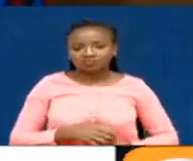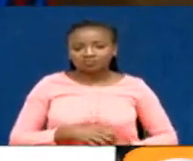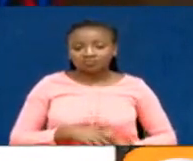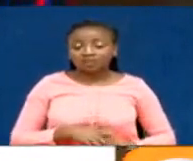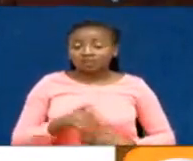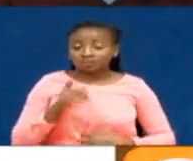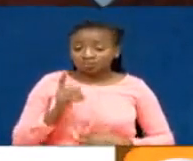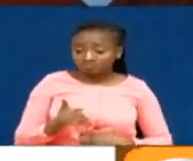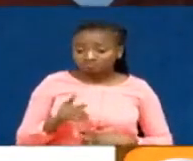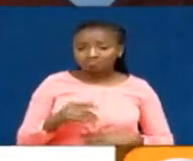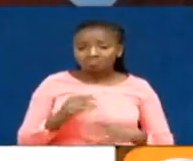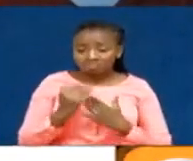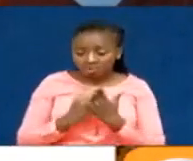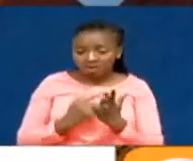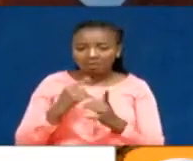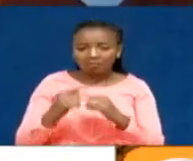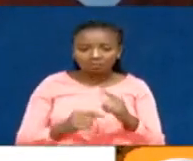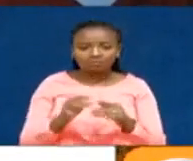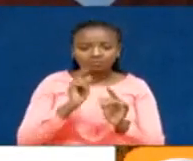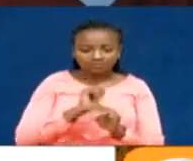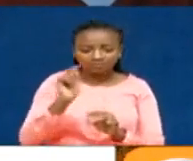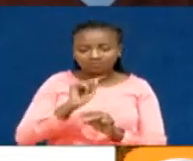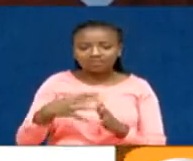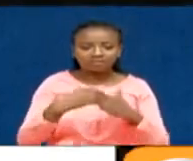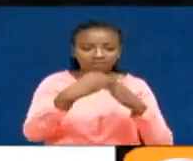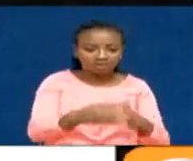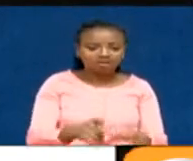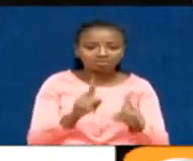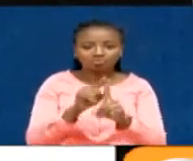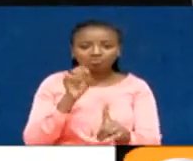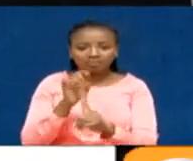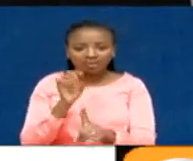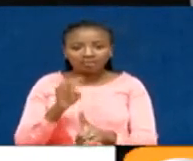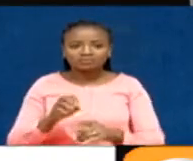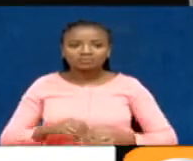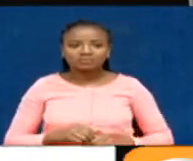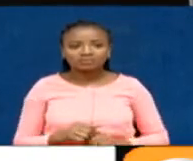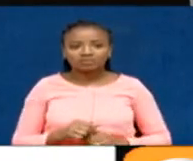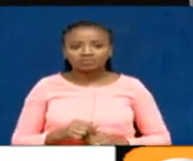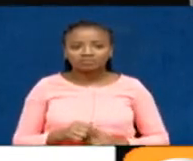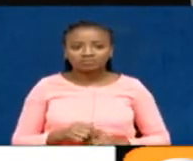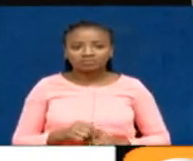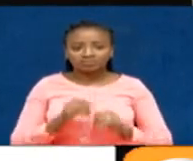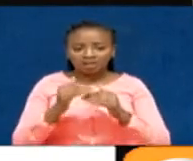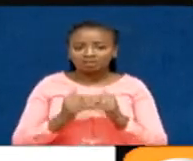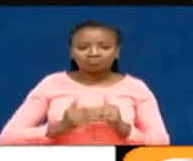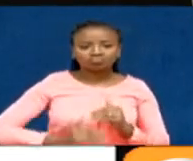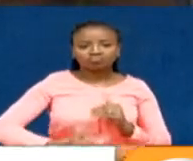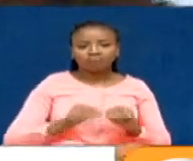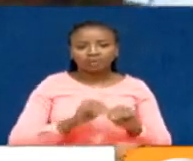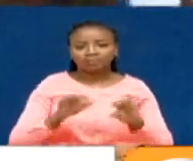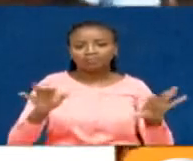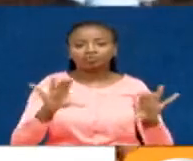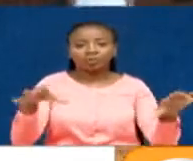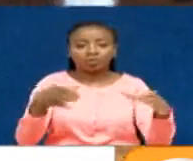individual level. The outreach programs on leadership and mentorship mean that they reverberate throughout the community.